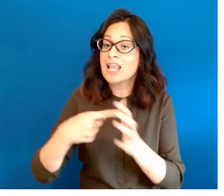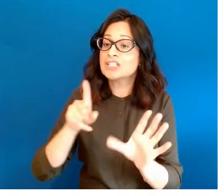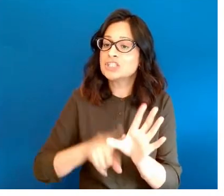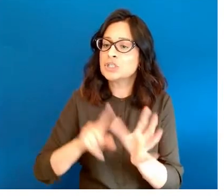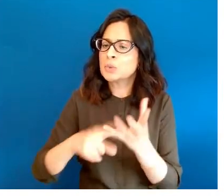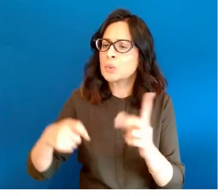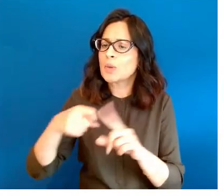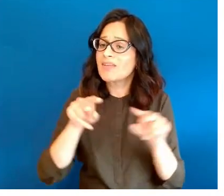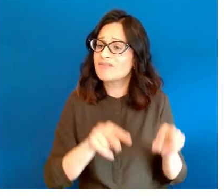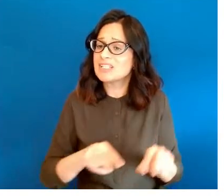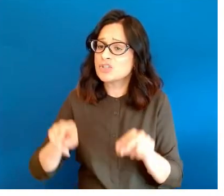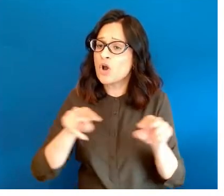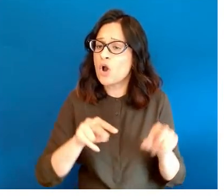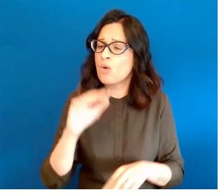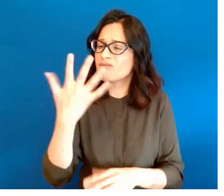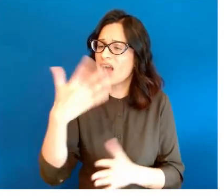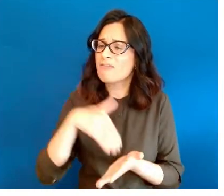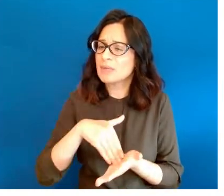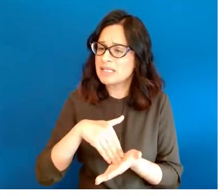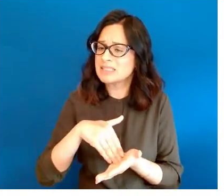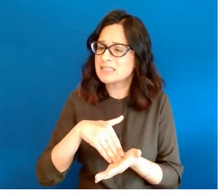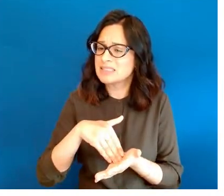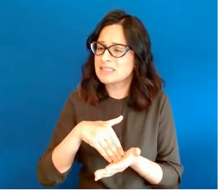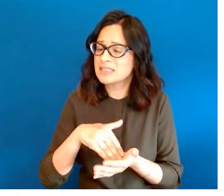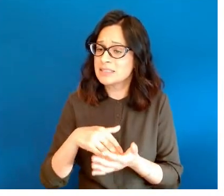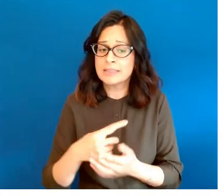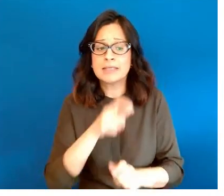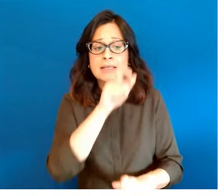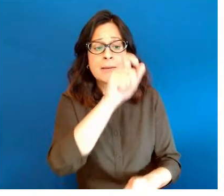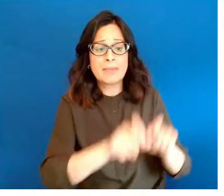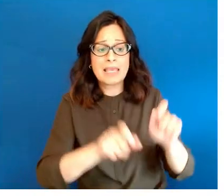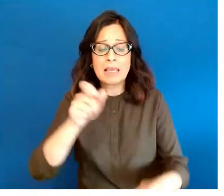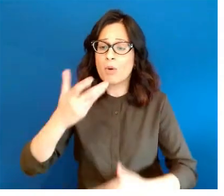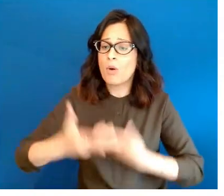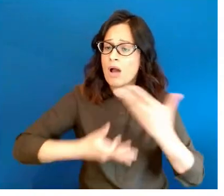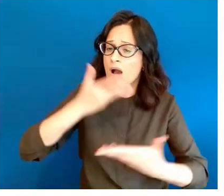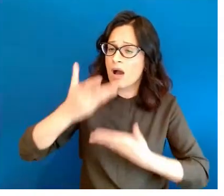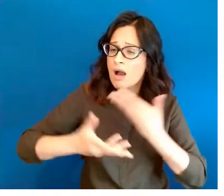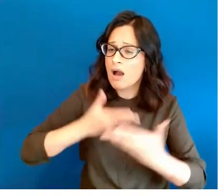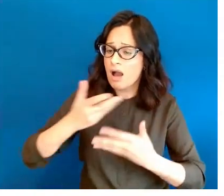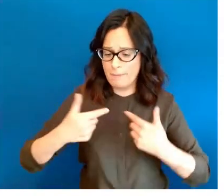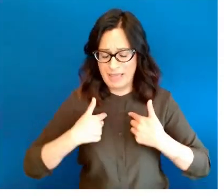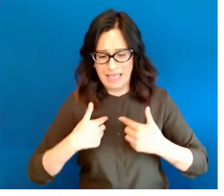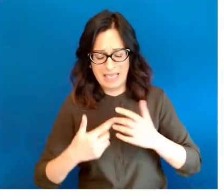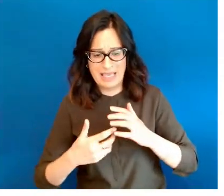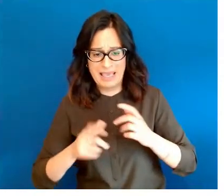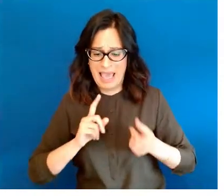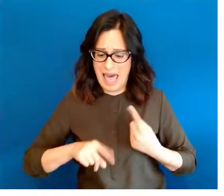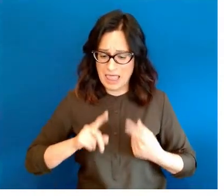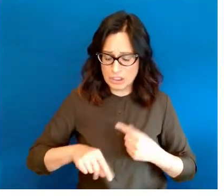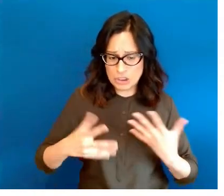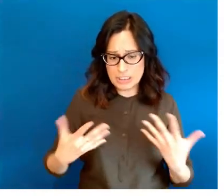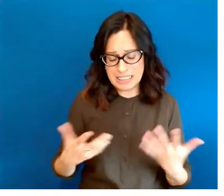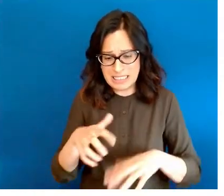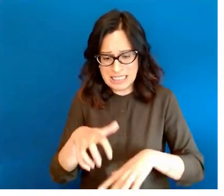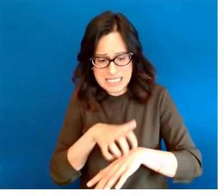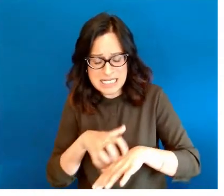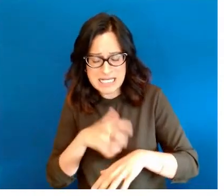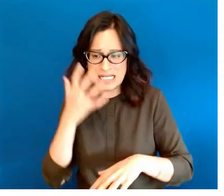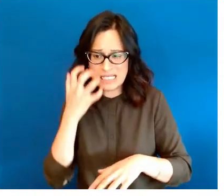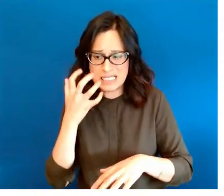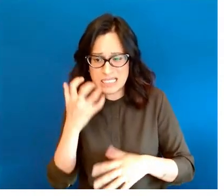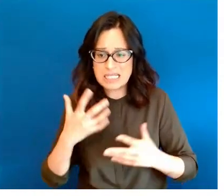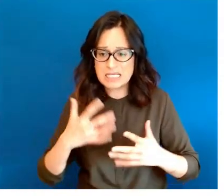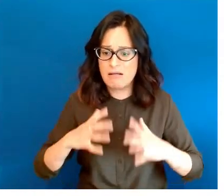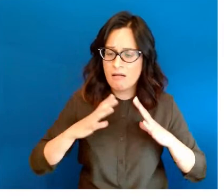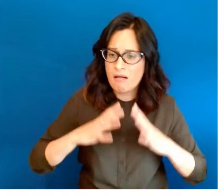So this is a short video which has patients talking about their experiences of allergies and the impact that allergies and living with allergies had on